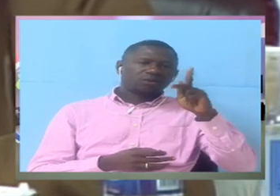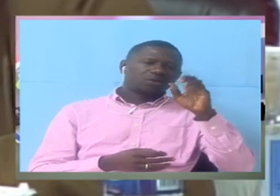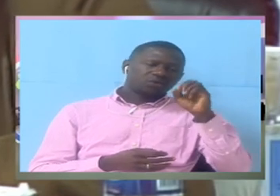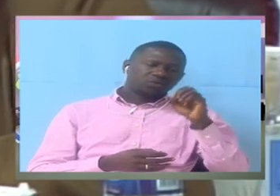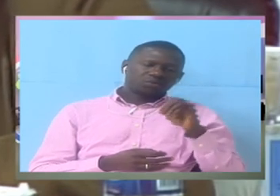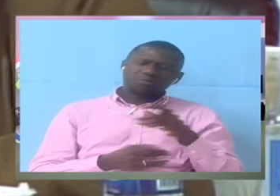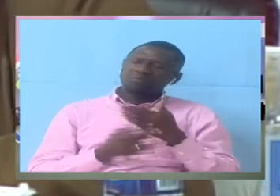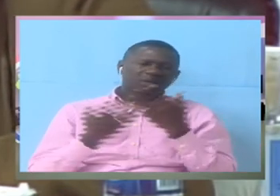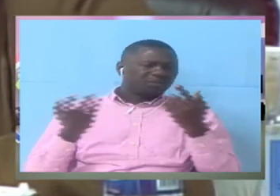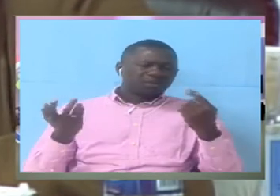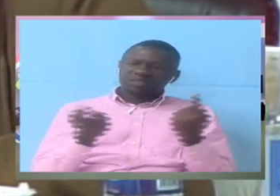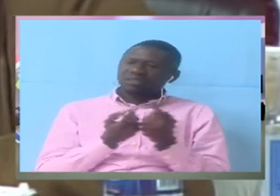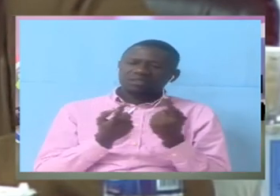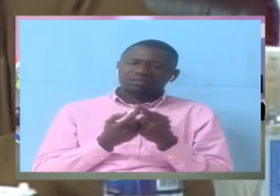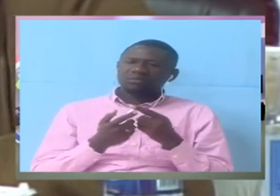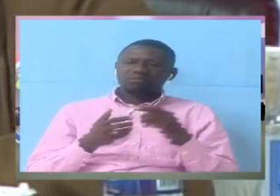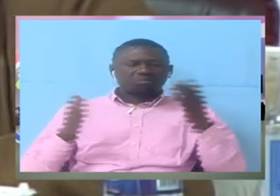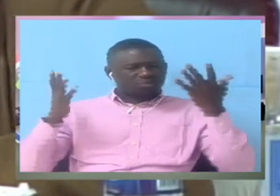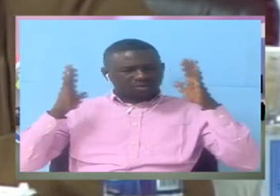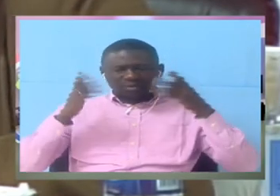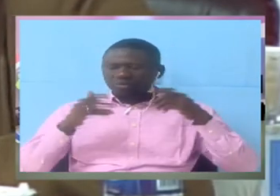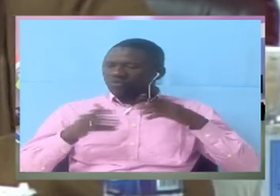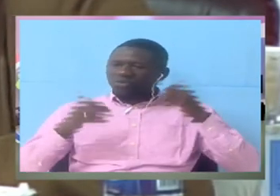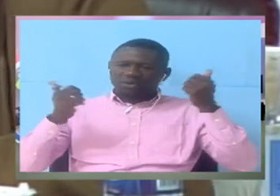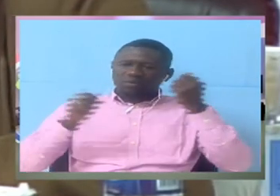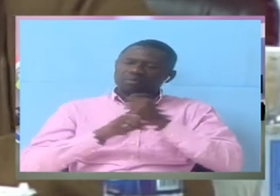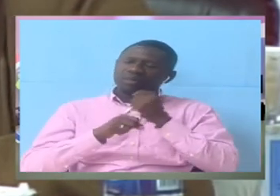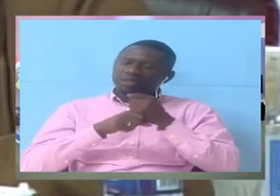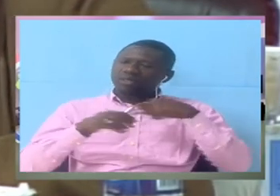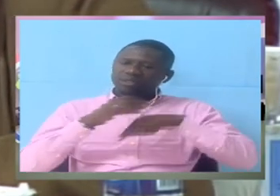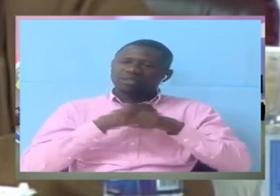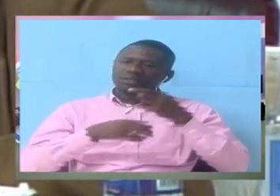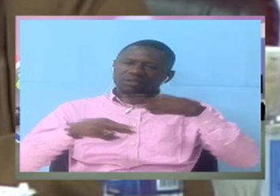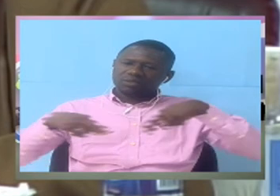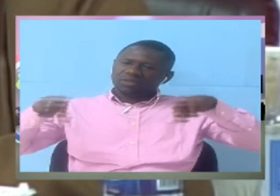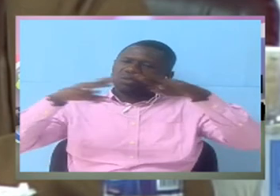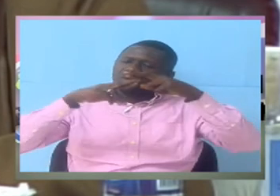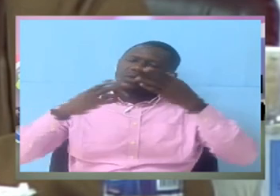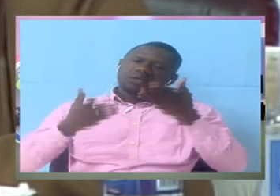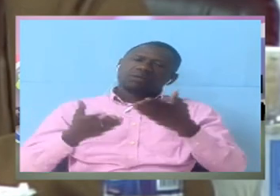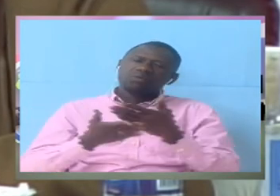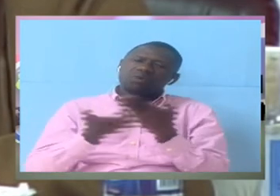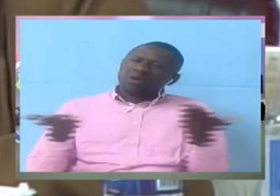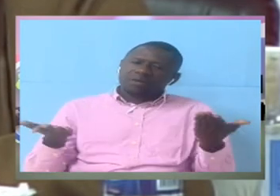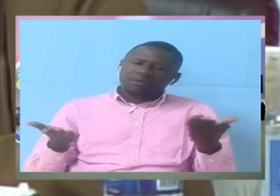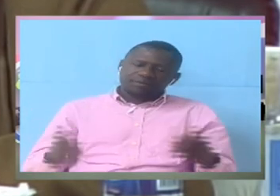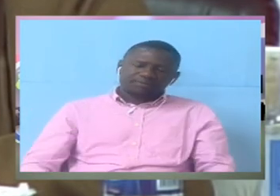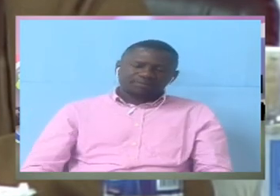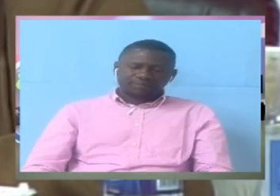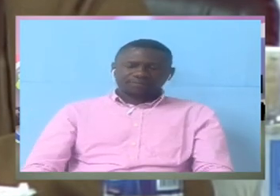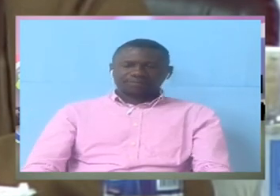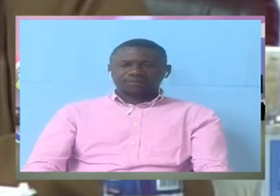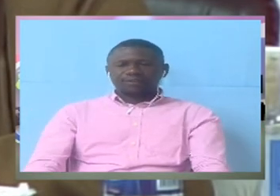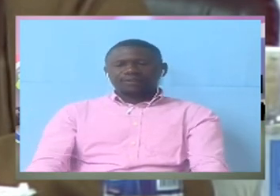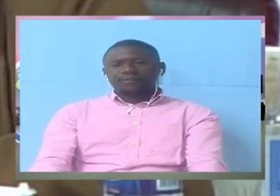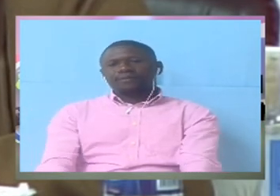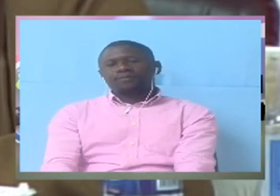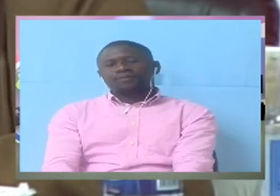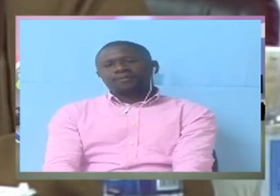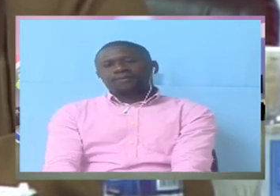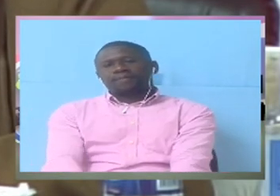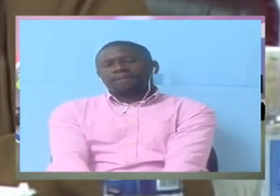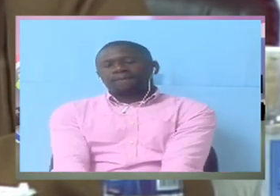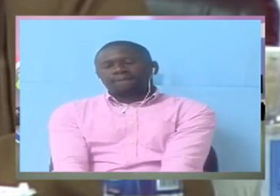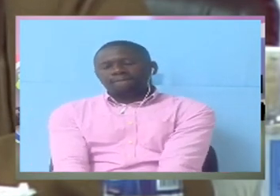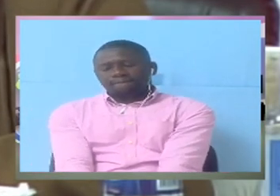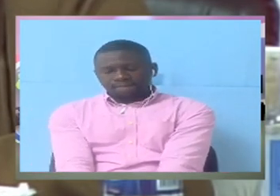na bulanye ku jaw si falto katara ku jaw keola na intun do kanjang ka ka tajire yal ke